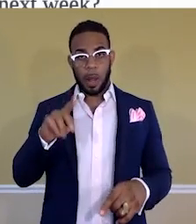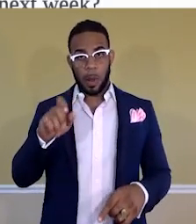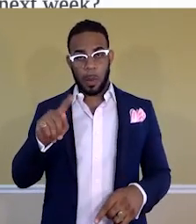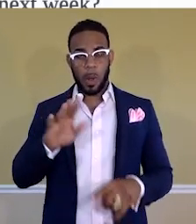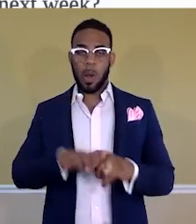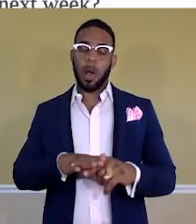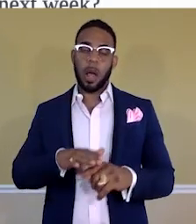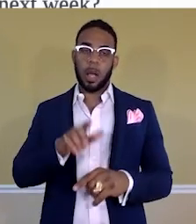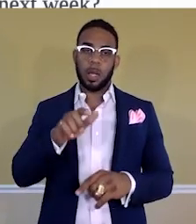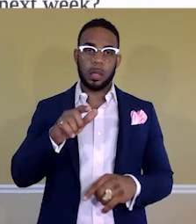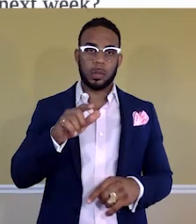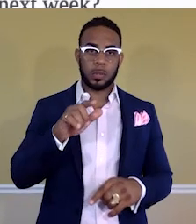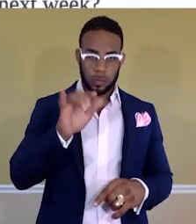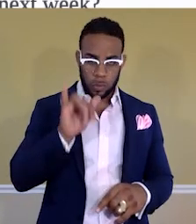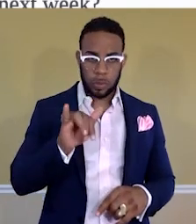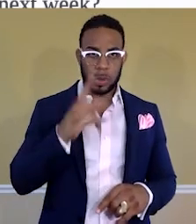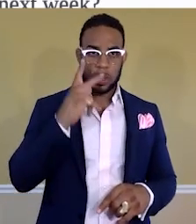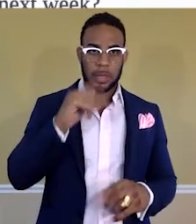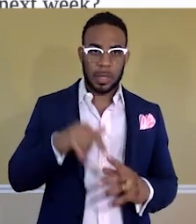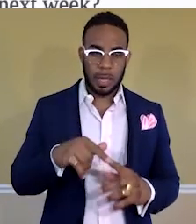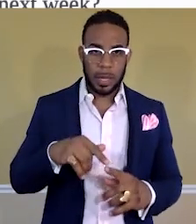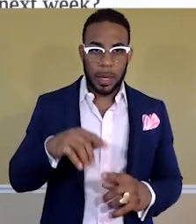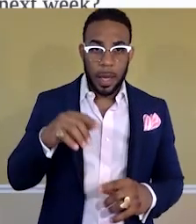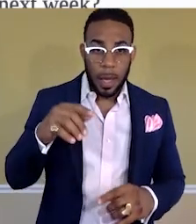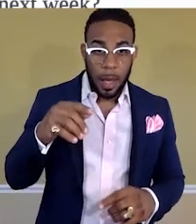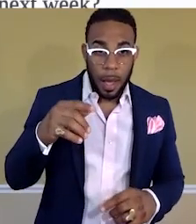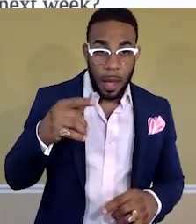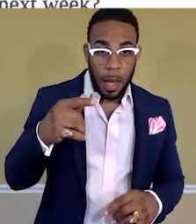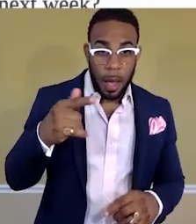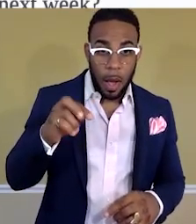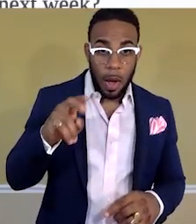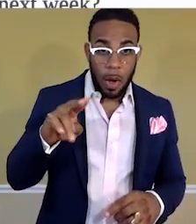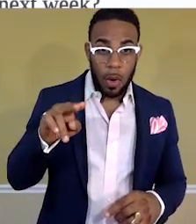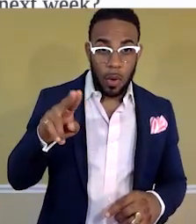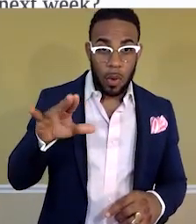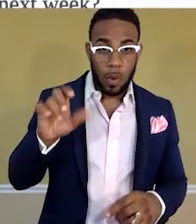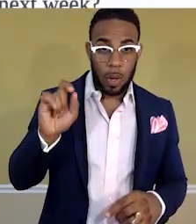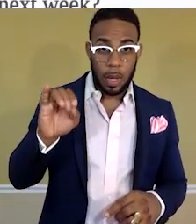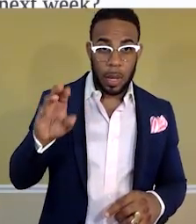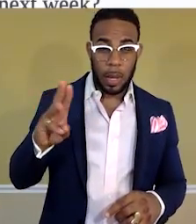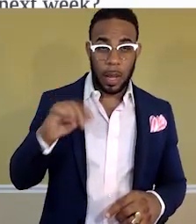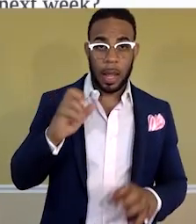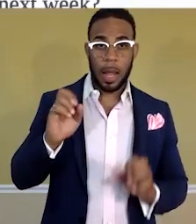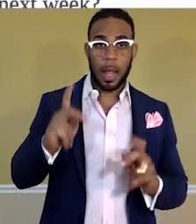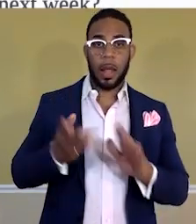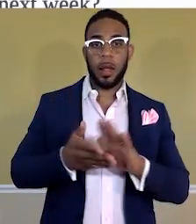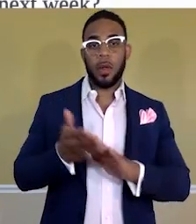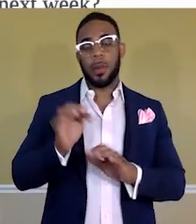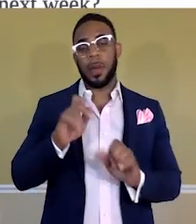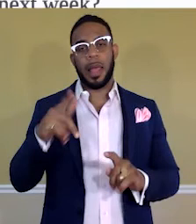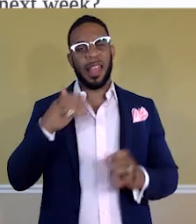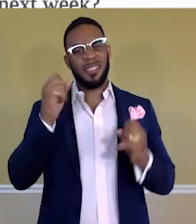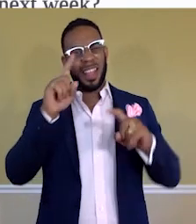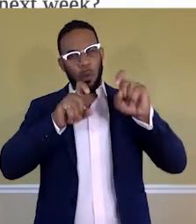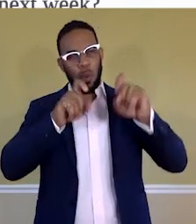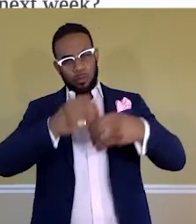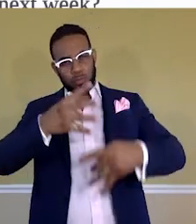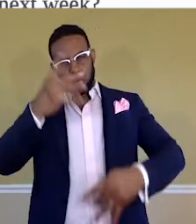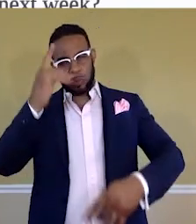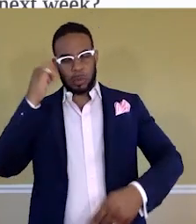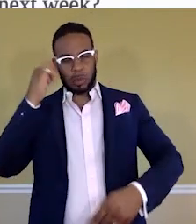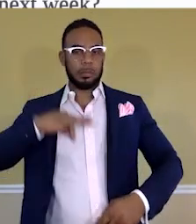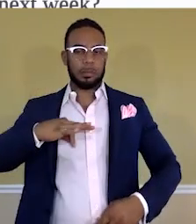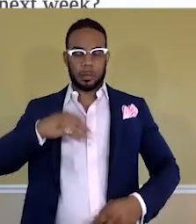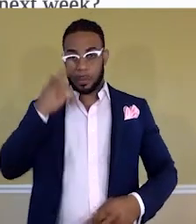from doist.com, which is like a productivity app. They have a lot of questions in there, which I thought were really